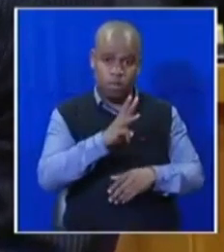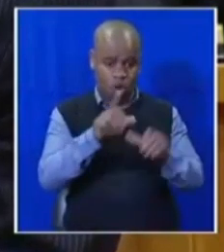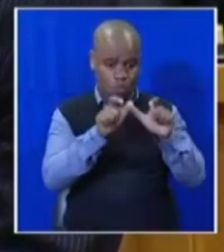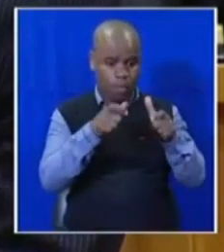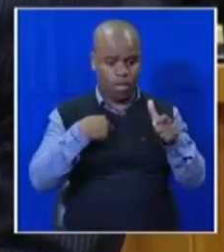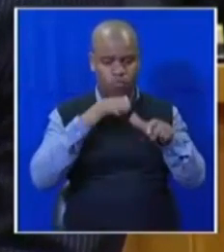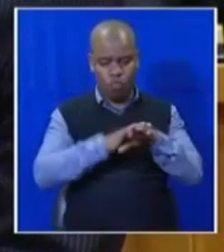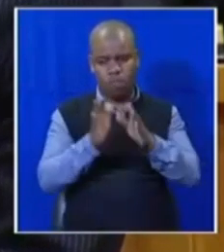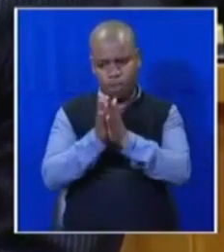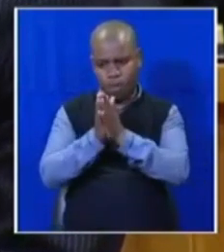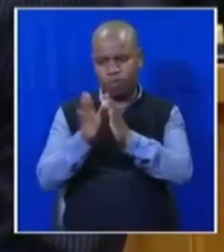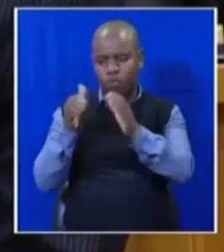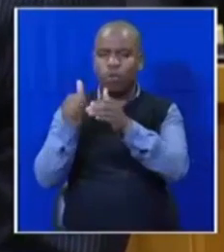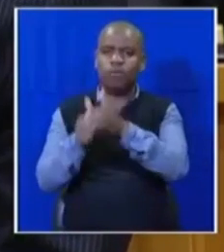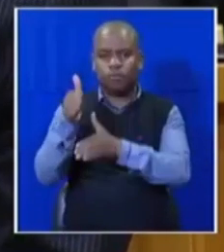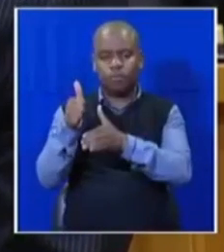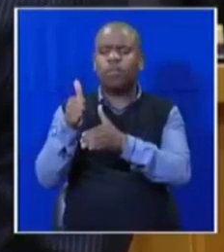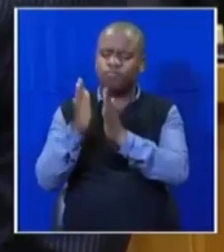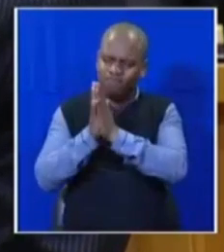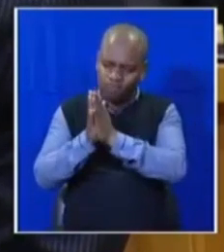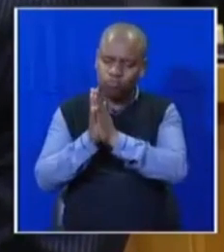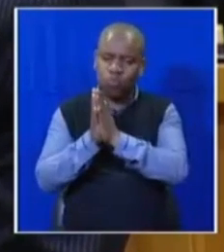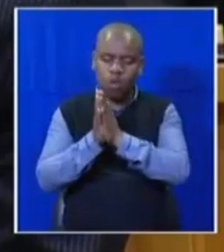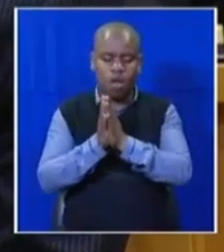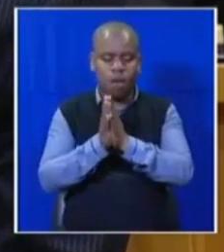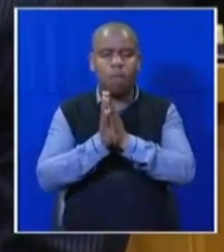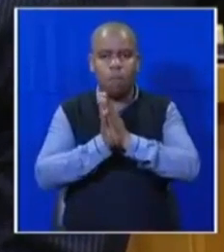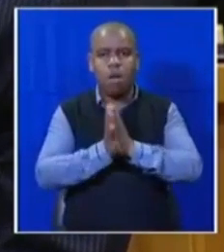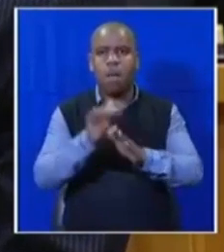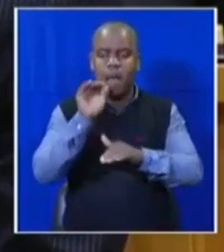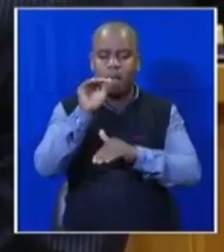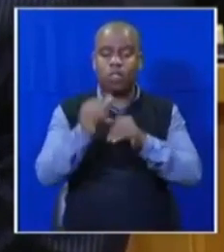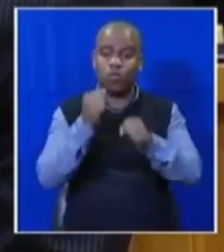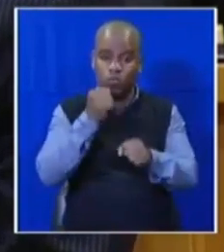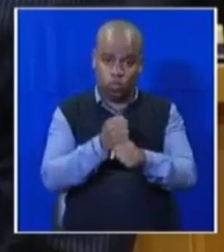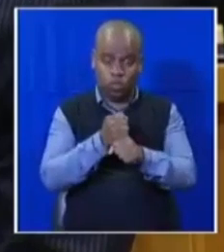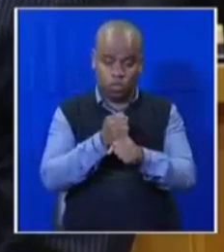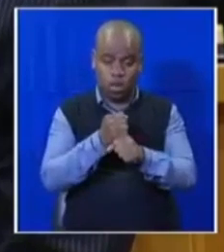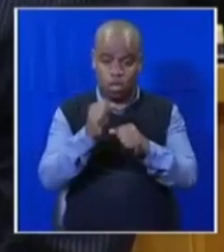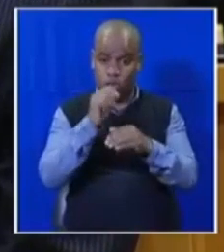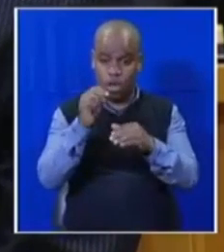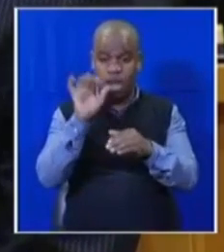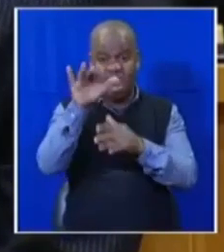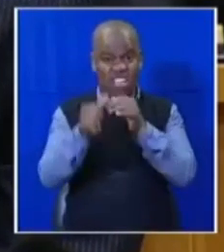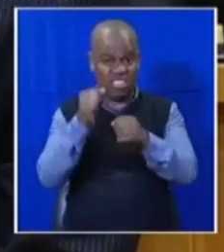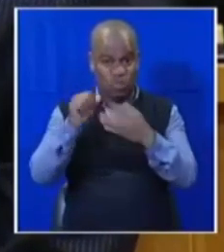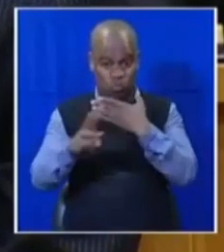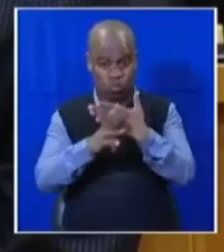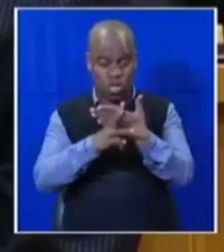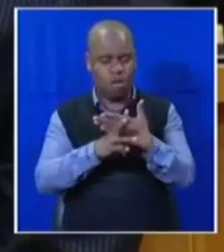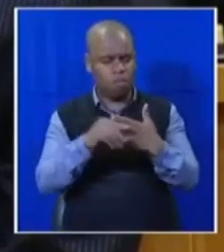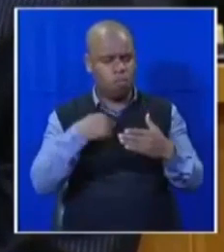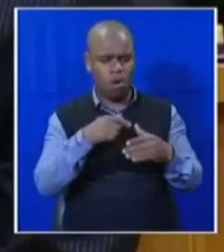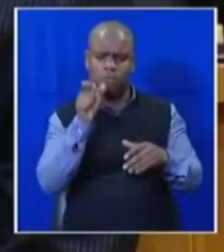other whippery to try and get this committee passed before we rise next week, because really to ask a member to withdraw such an